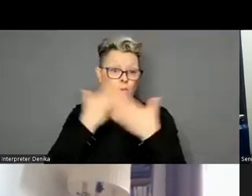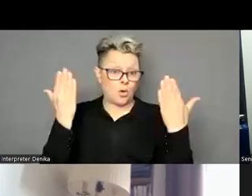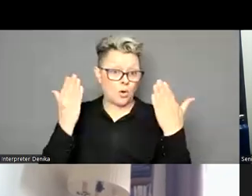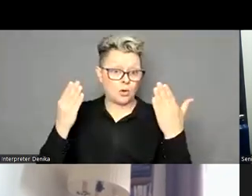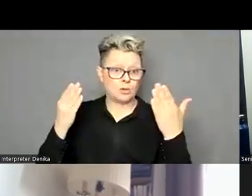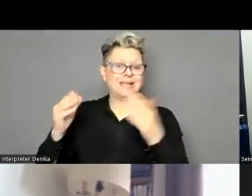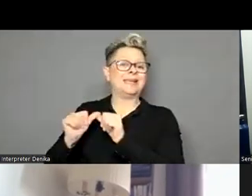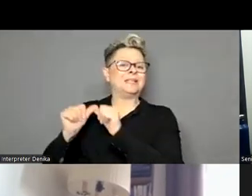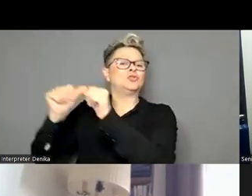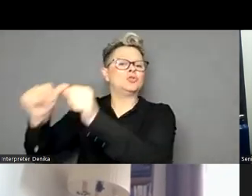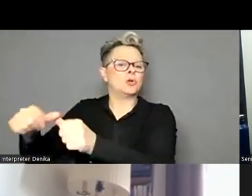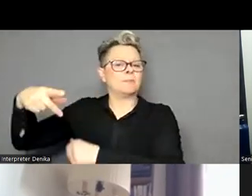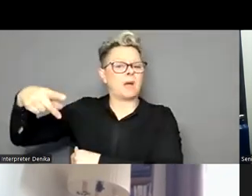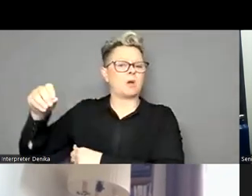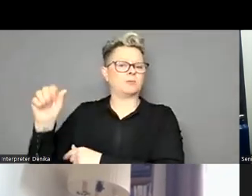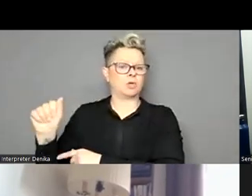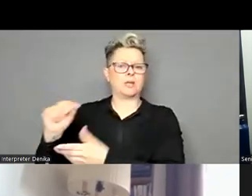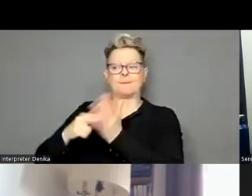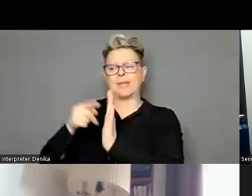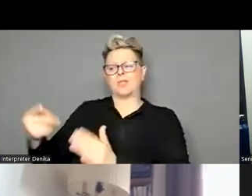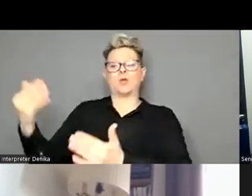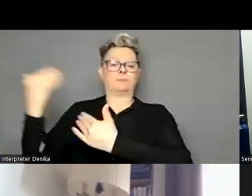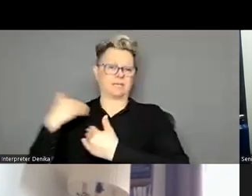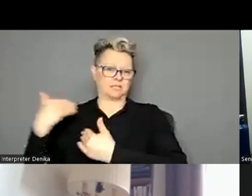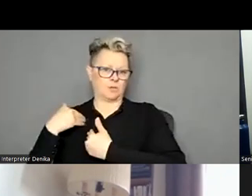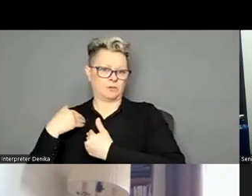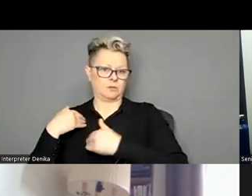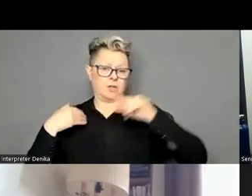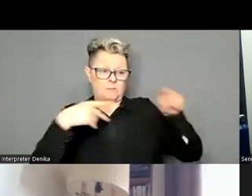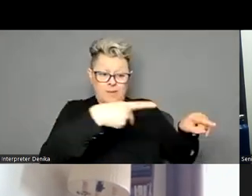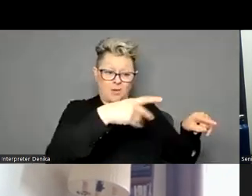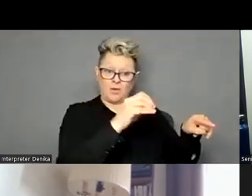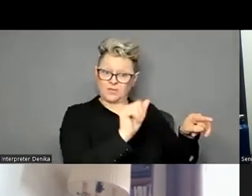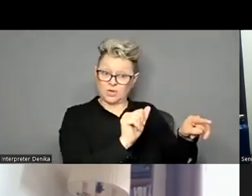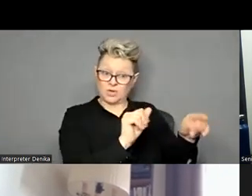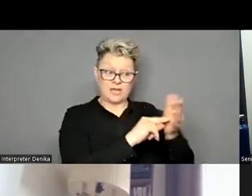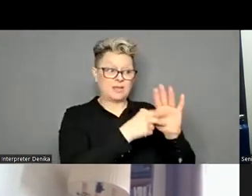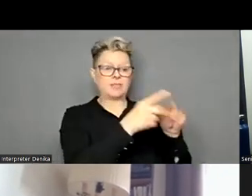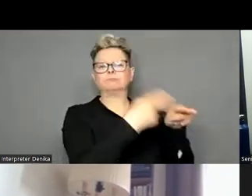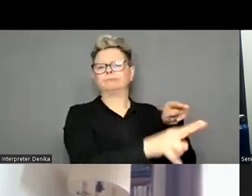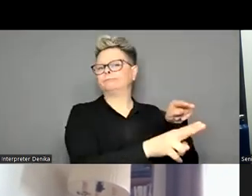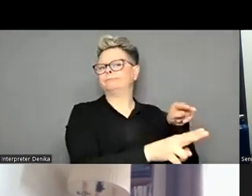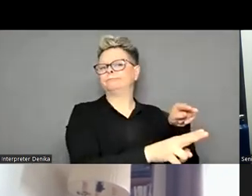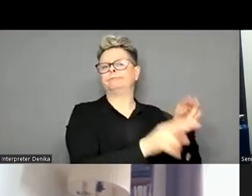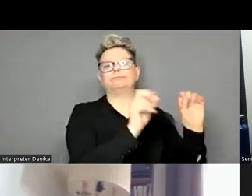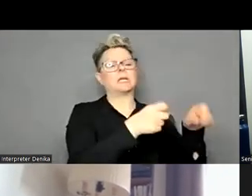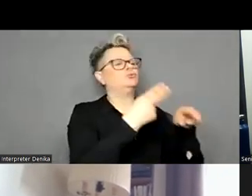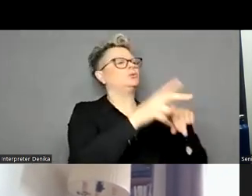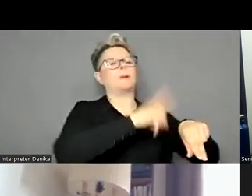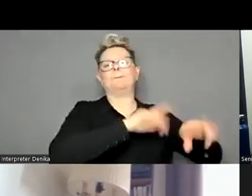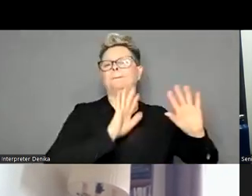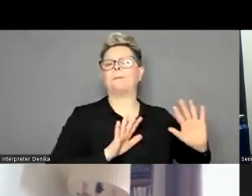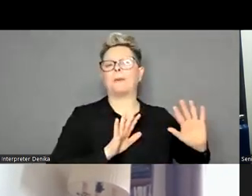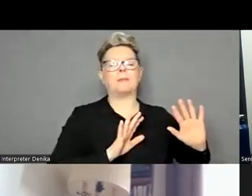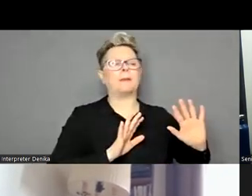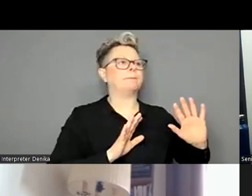planning for a lack of capacity. A power of attorney might be, it could refer to different types of powers of attorney,